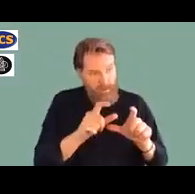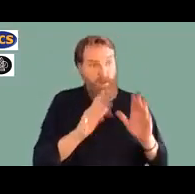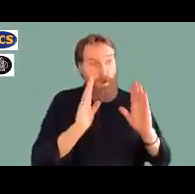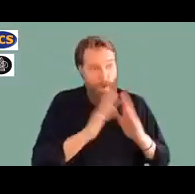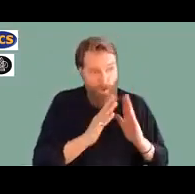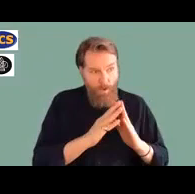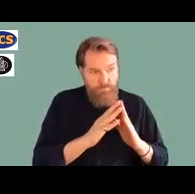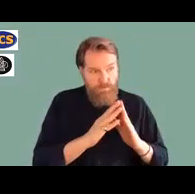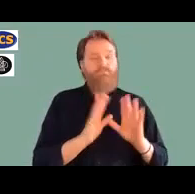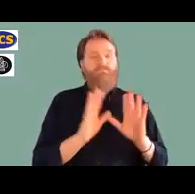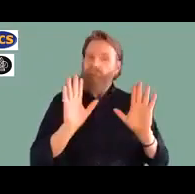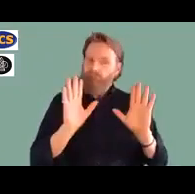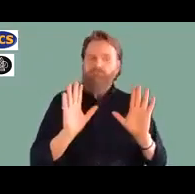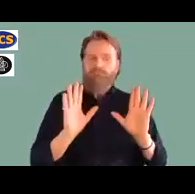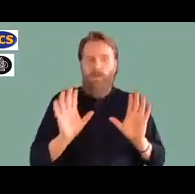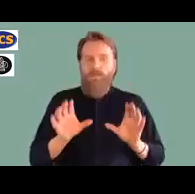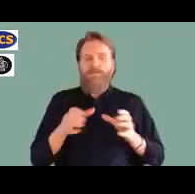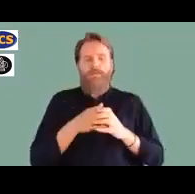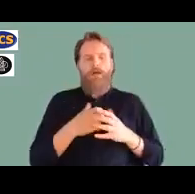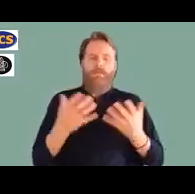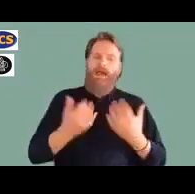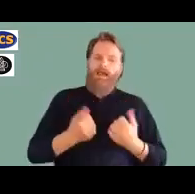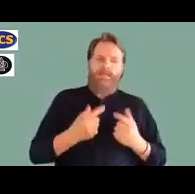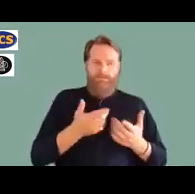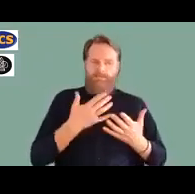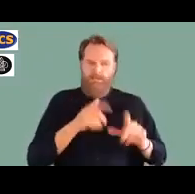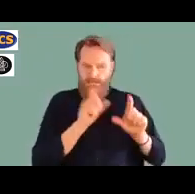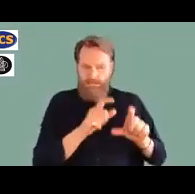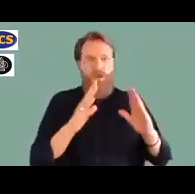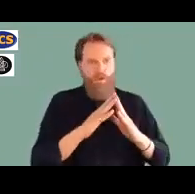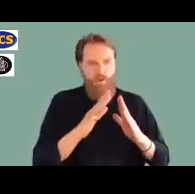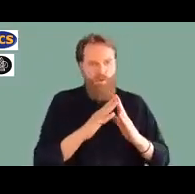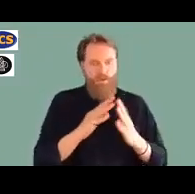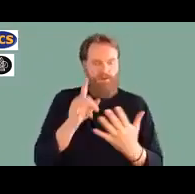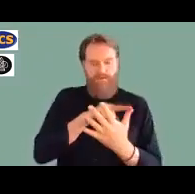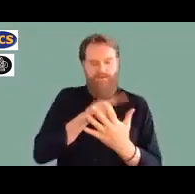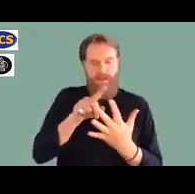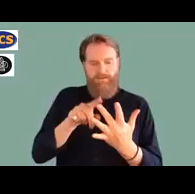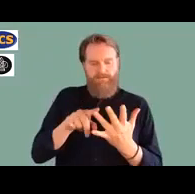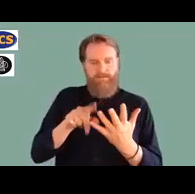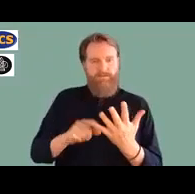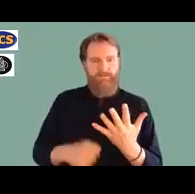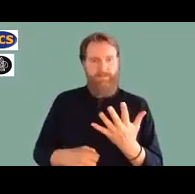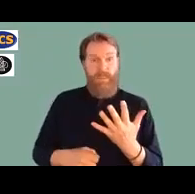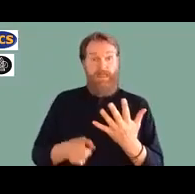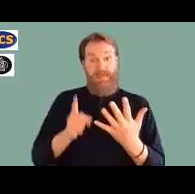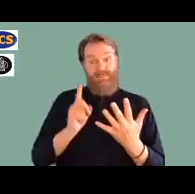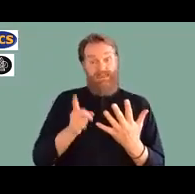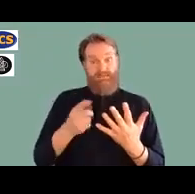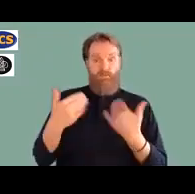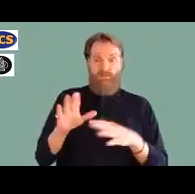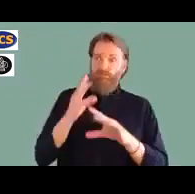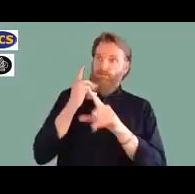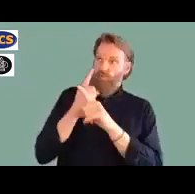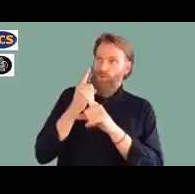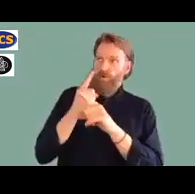assessment, that is what departments must do. So that gives an indication of the dialogue that we've been having in recent weeks,